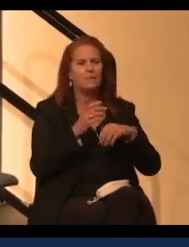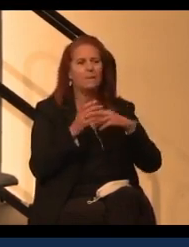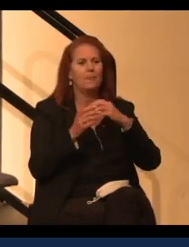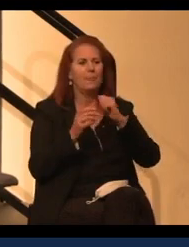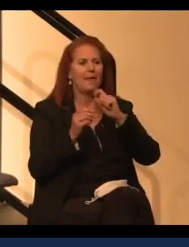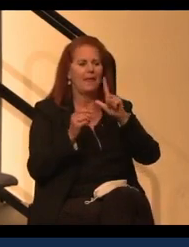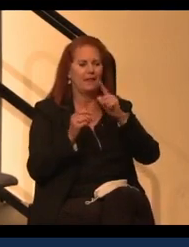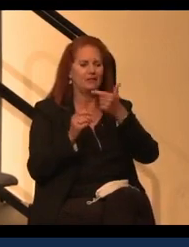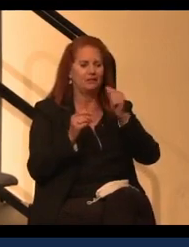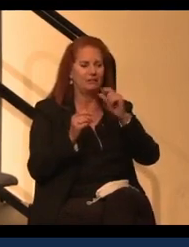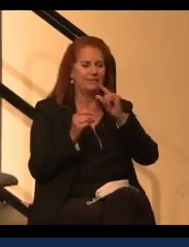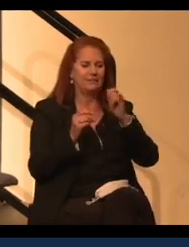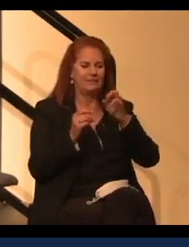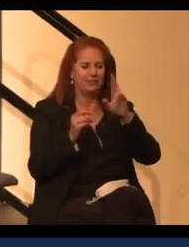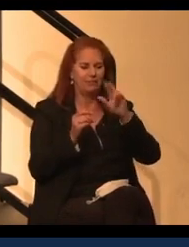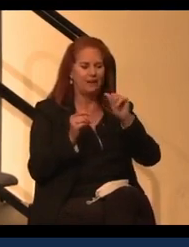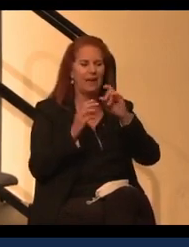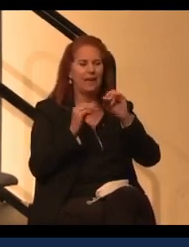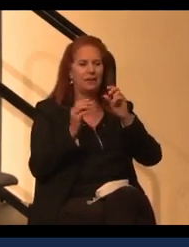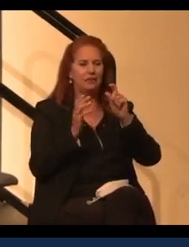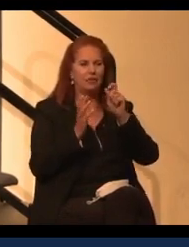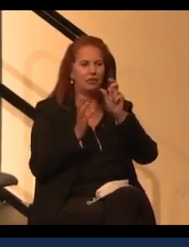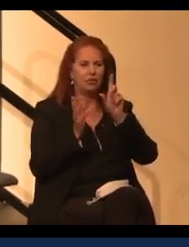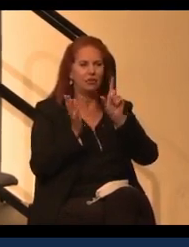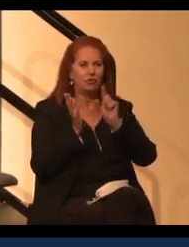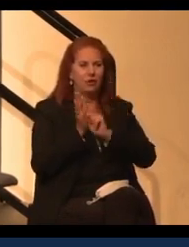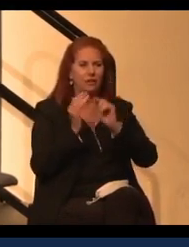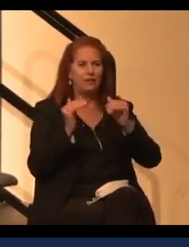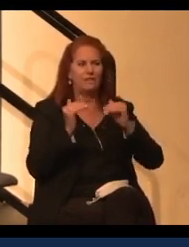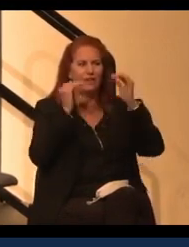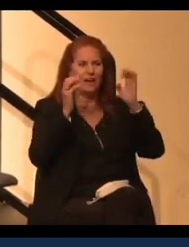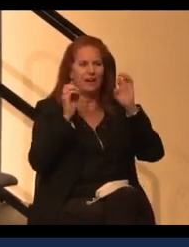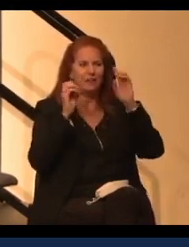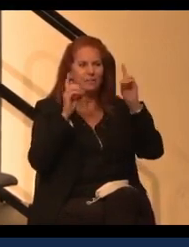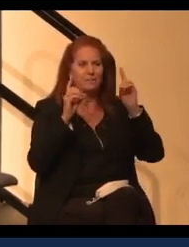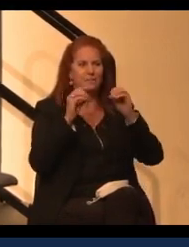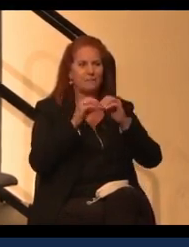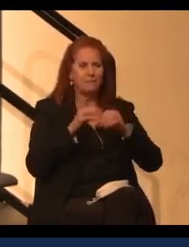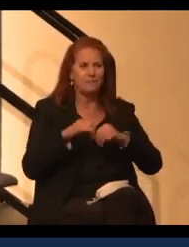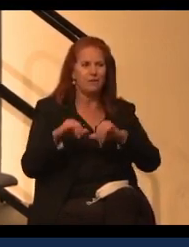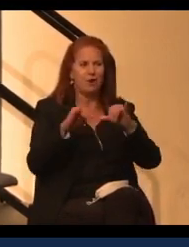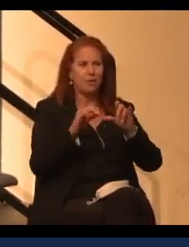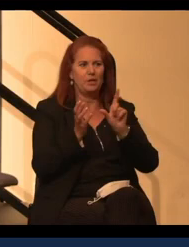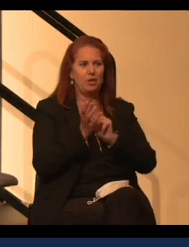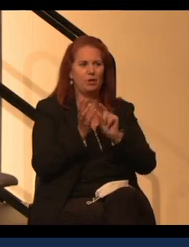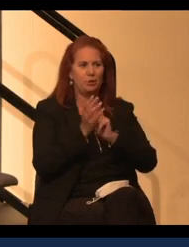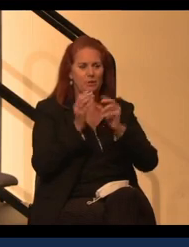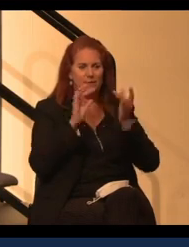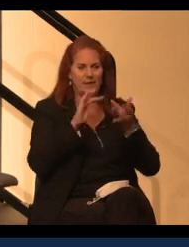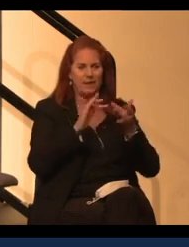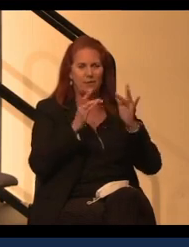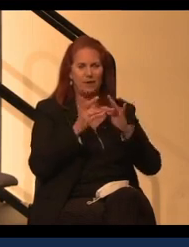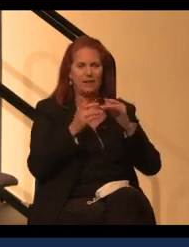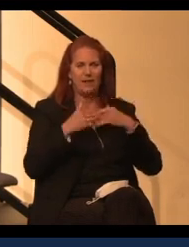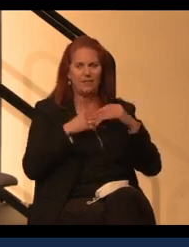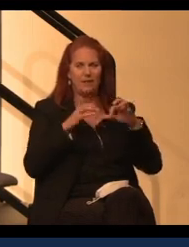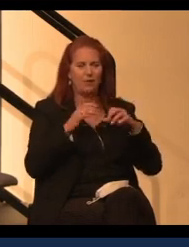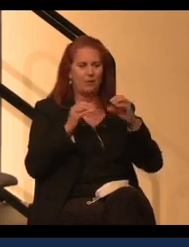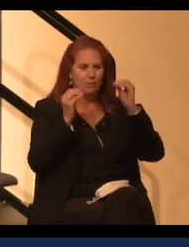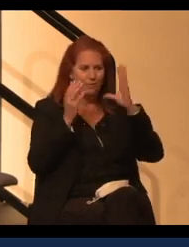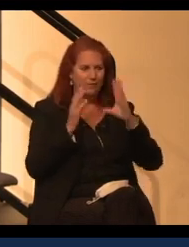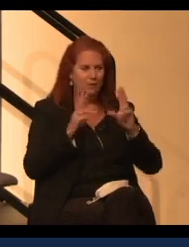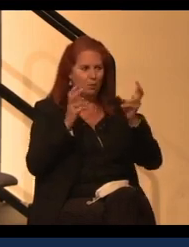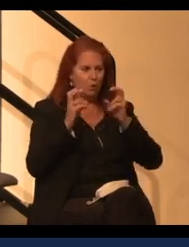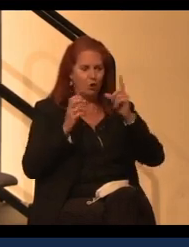and the Chronicle of Higher Education are among the prominent news networks that have quoted Professor Lee